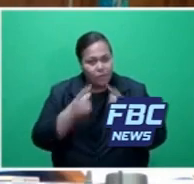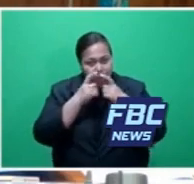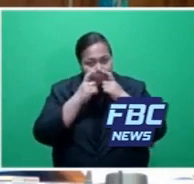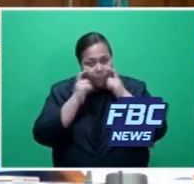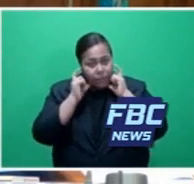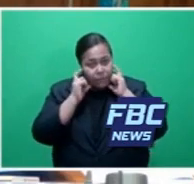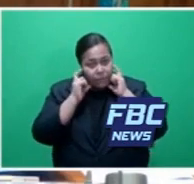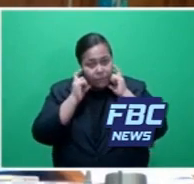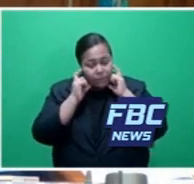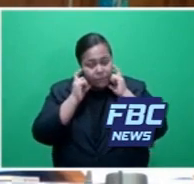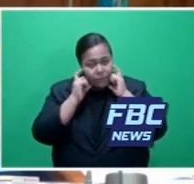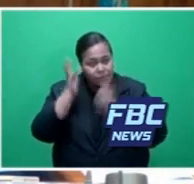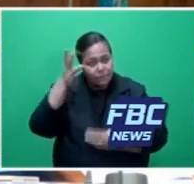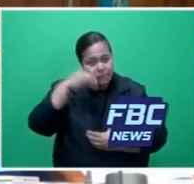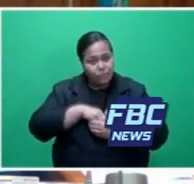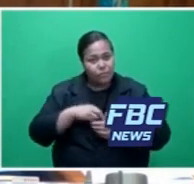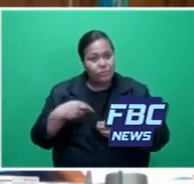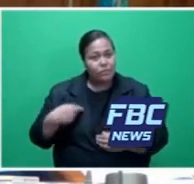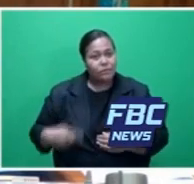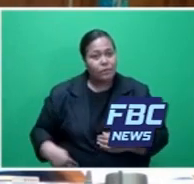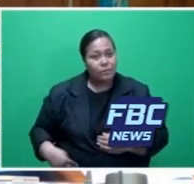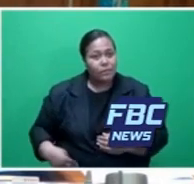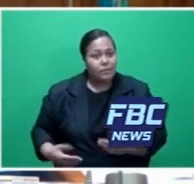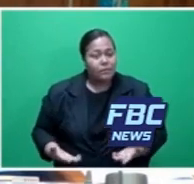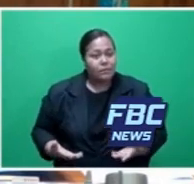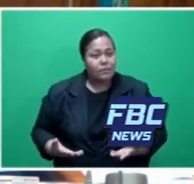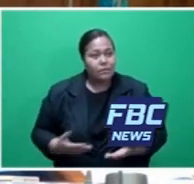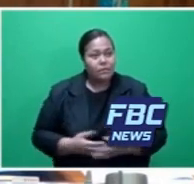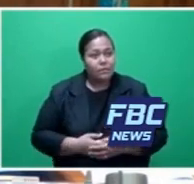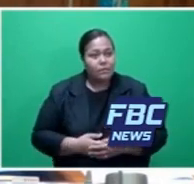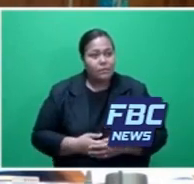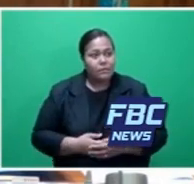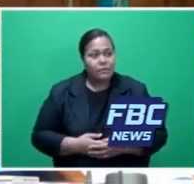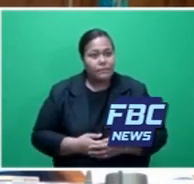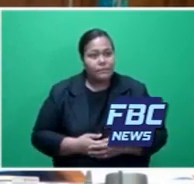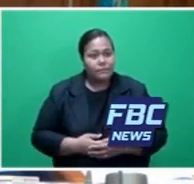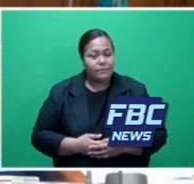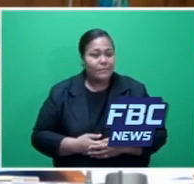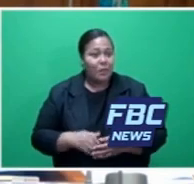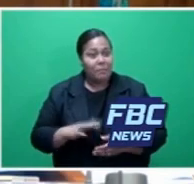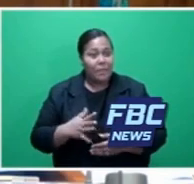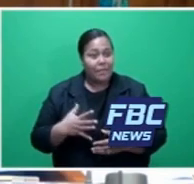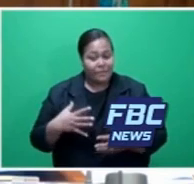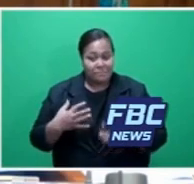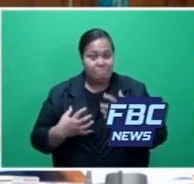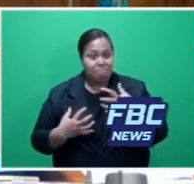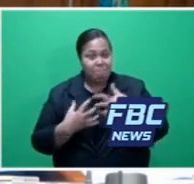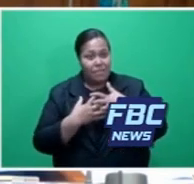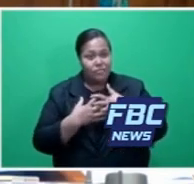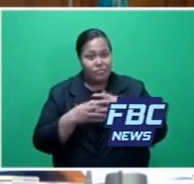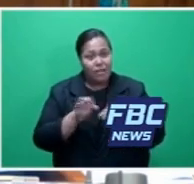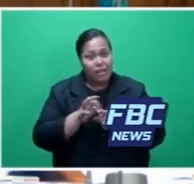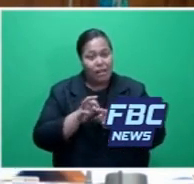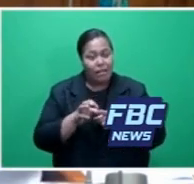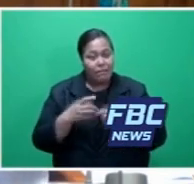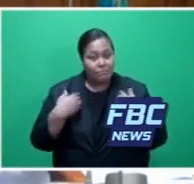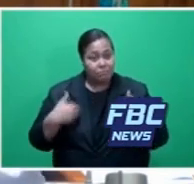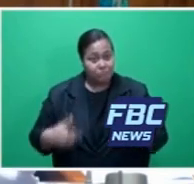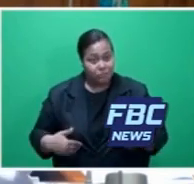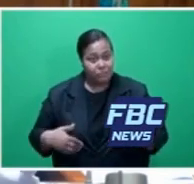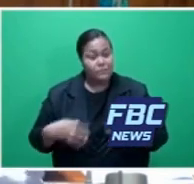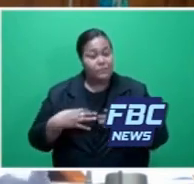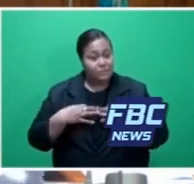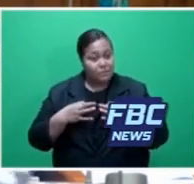your uniform. The actual mask may have your uniform colors. That's what some airlines are already talking. In fact, Fiji Airways